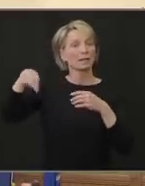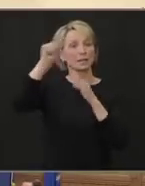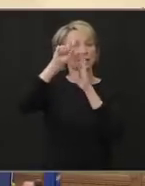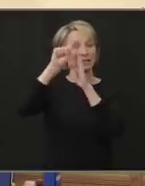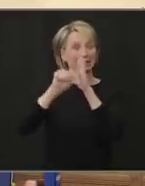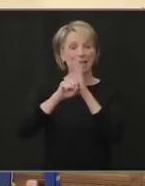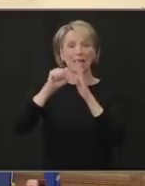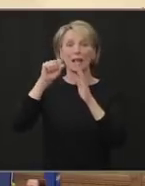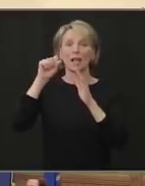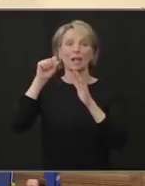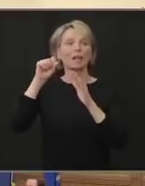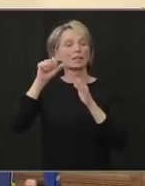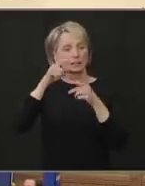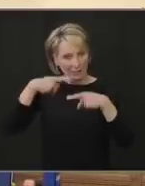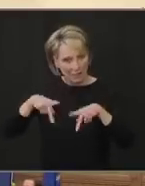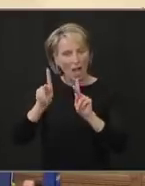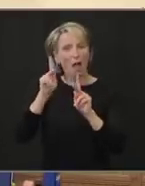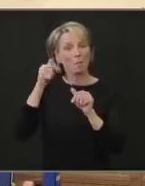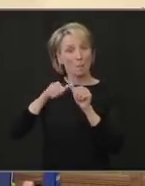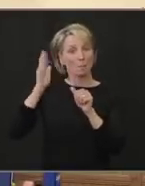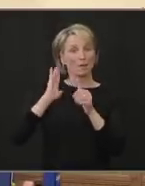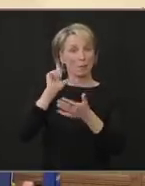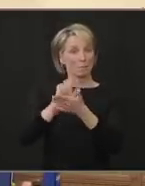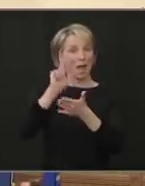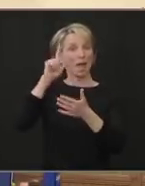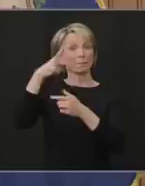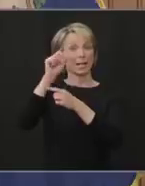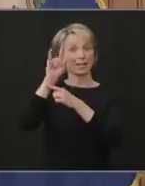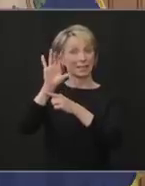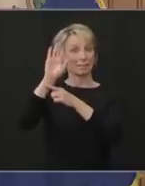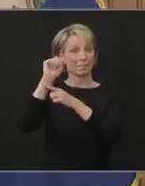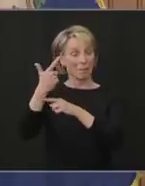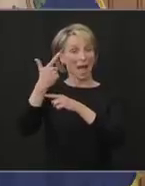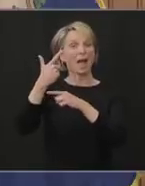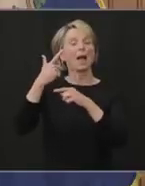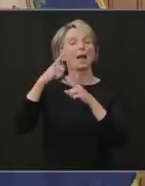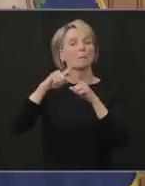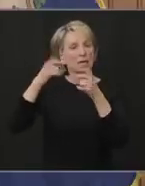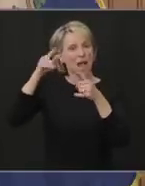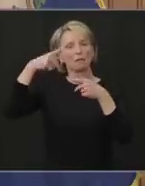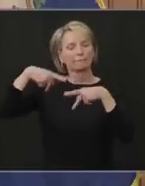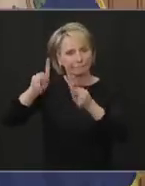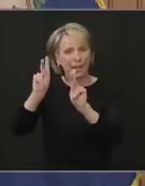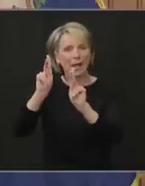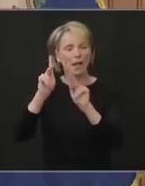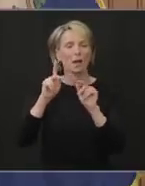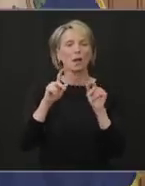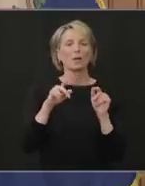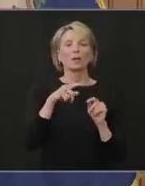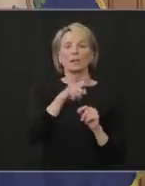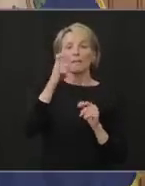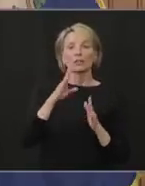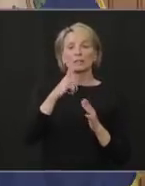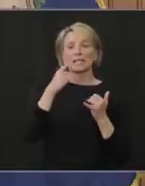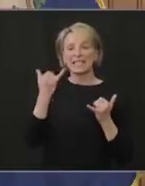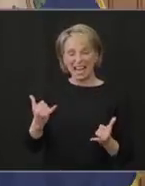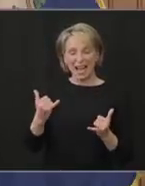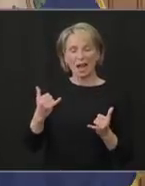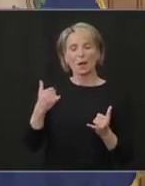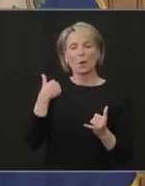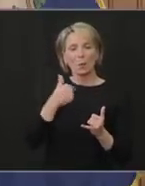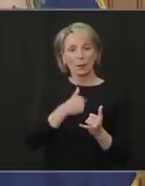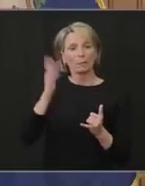They're actually banning reusable bags. Remember, I never had a ban. What I did do was put a 10-cent tax, and we're going to lift that 10-cent tax. It's contrary